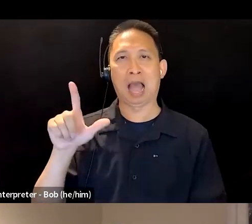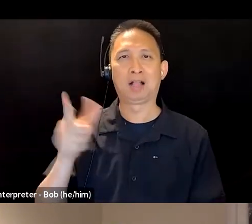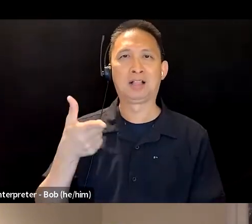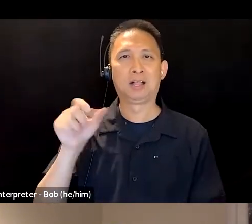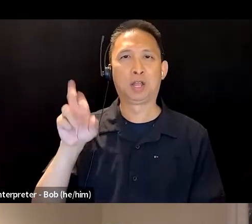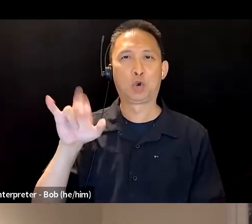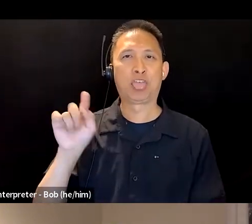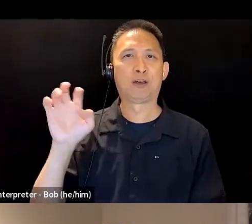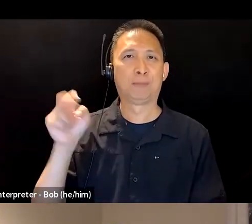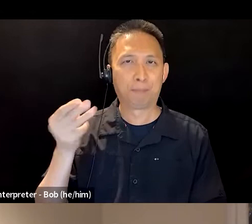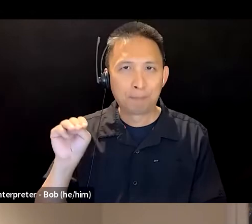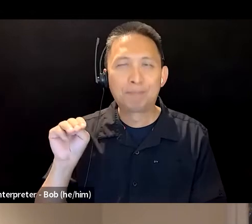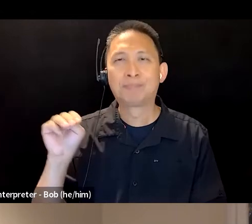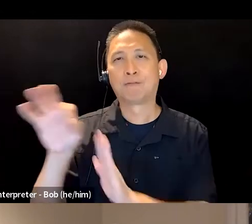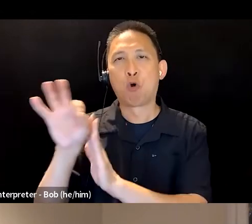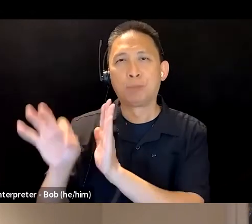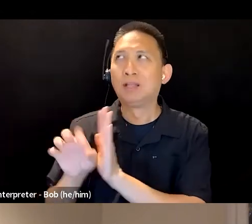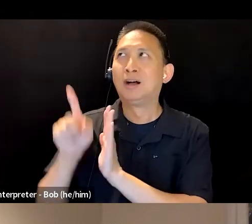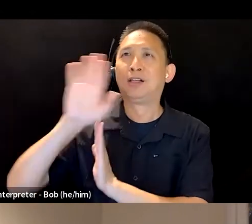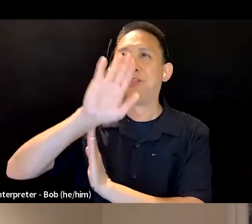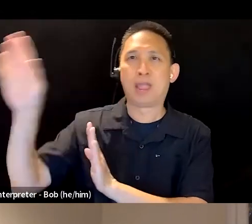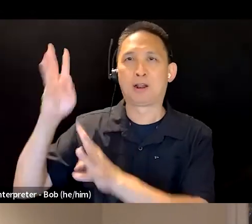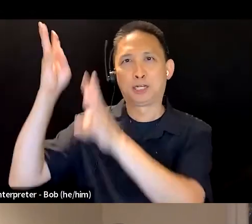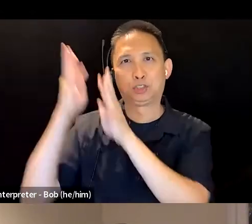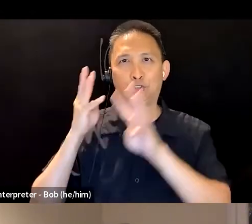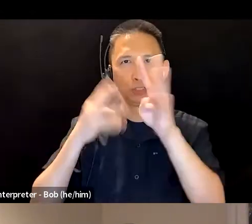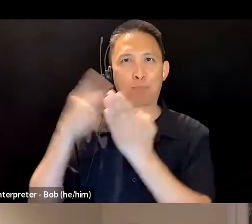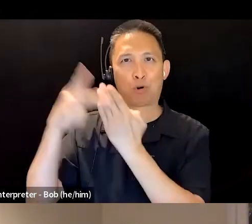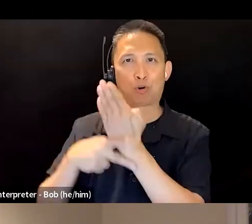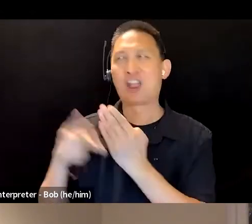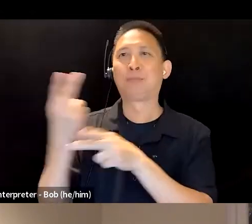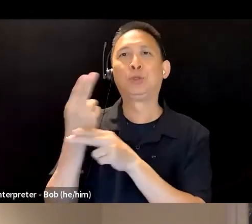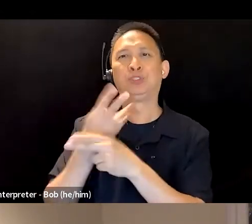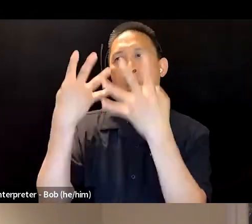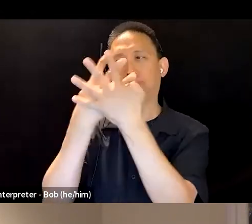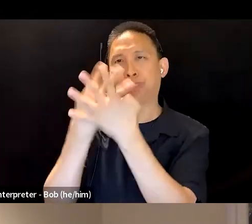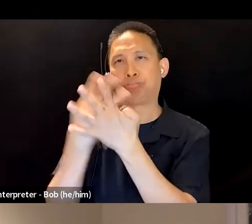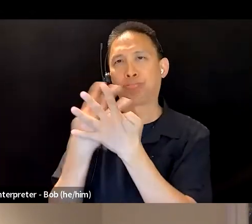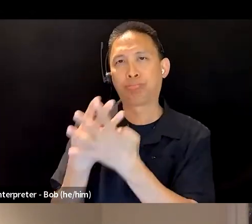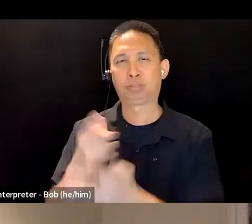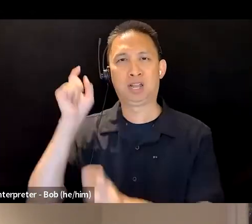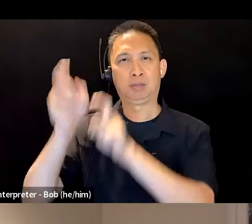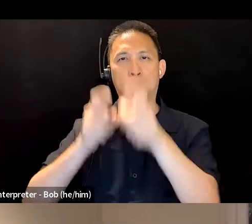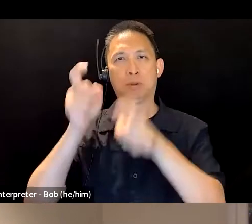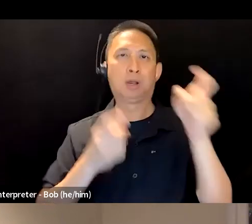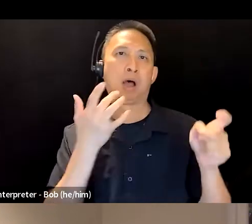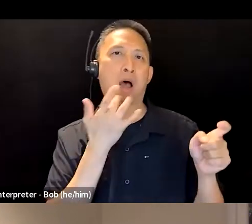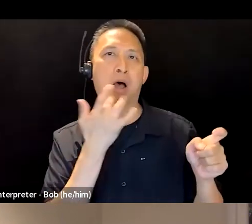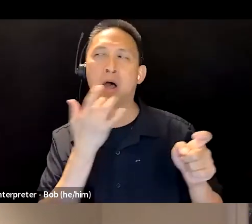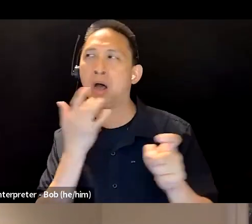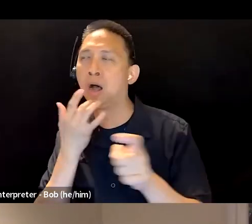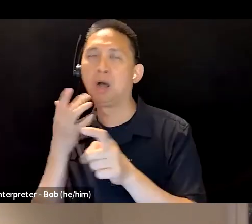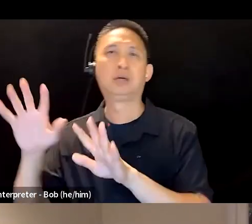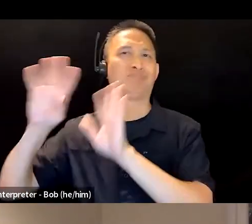who are on streamers kind of get stuck in, and hopefully end up in a lot of people's living rooms and maybe change some minds with